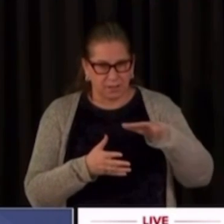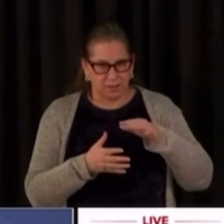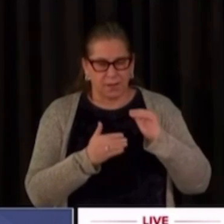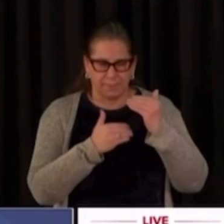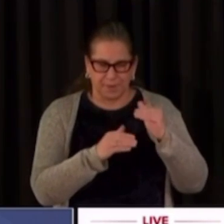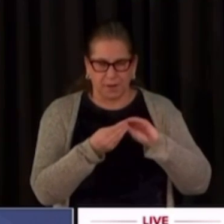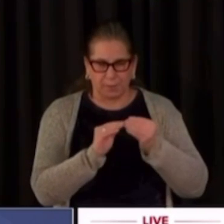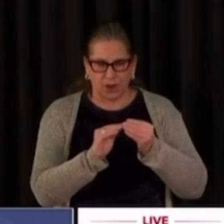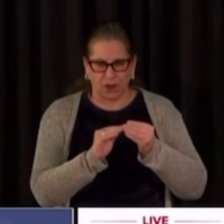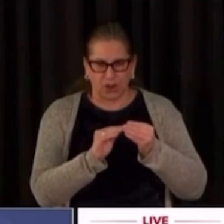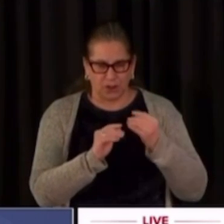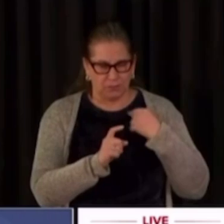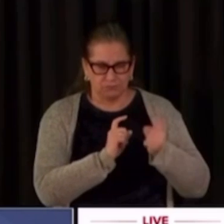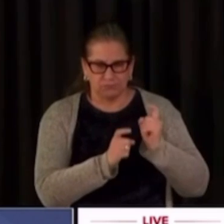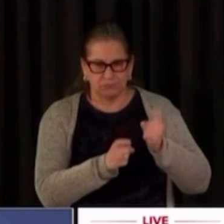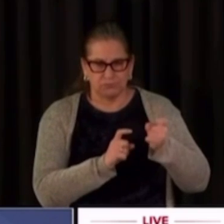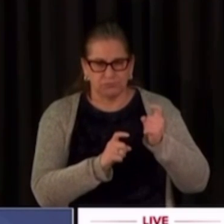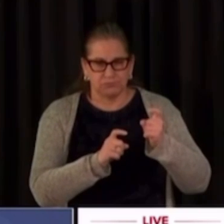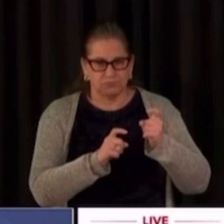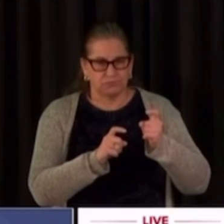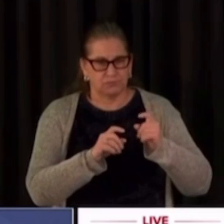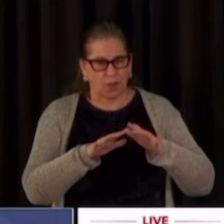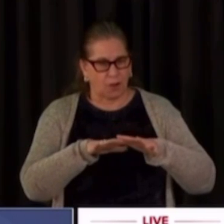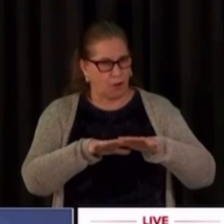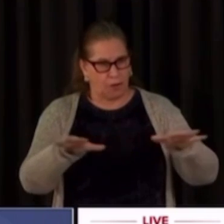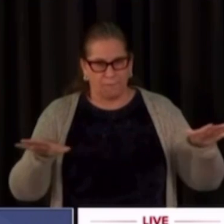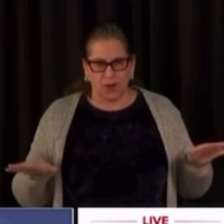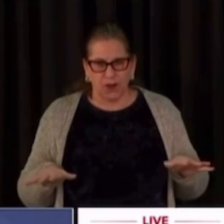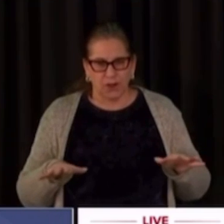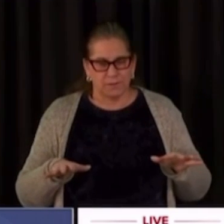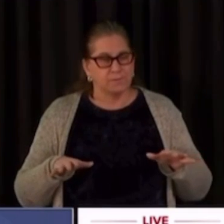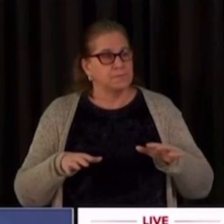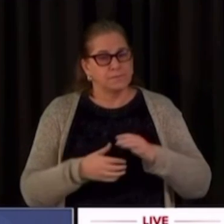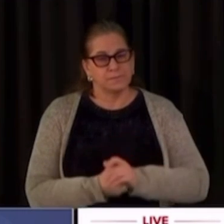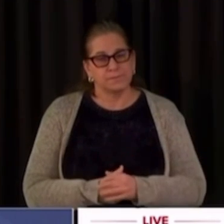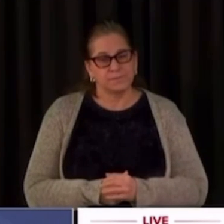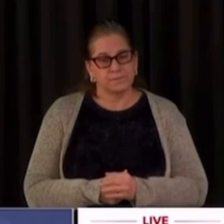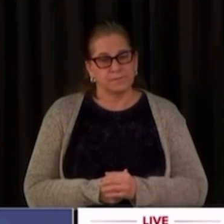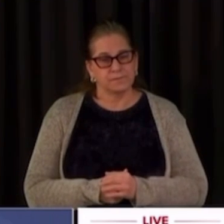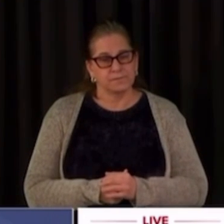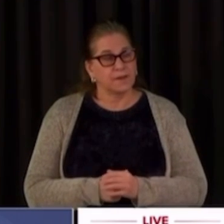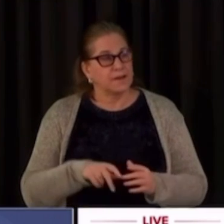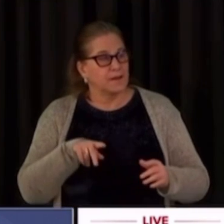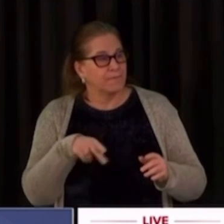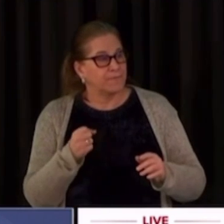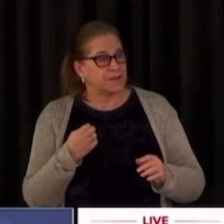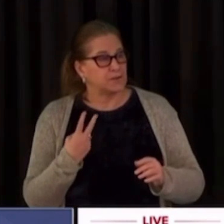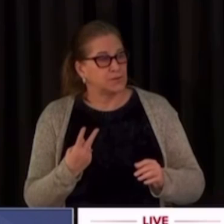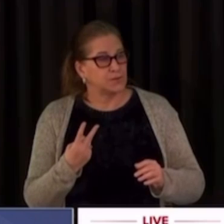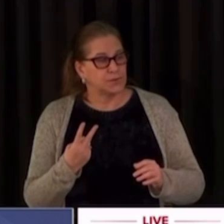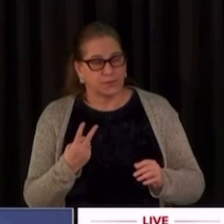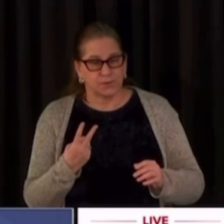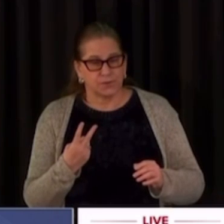options across the city overall to receive your vaccine. Phase two assumes that there is likely